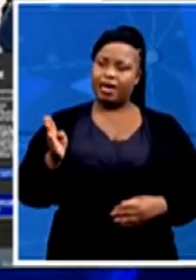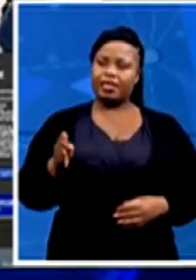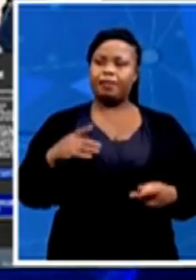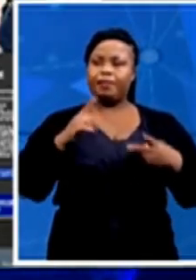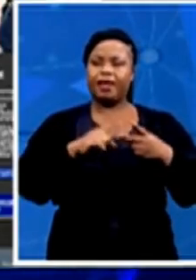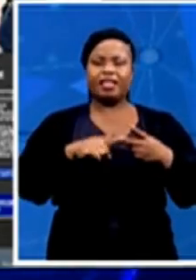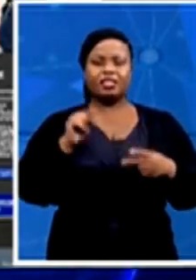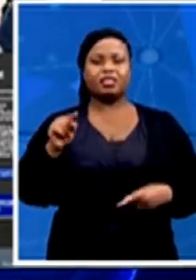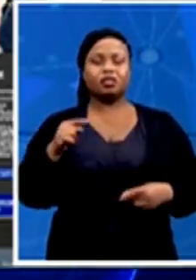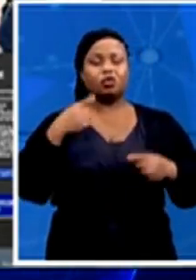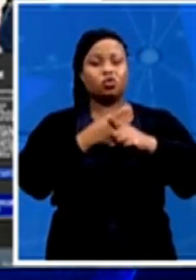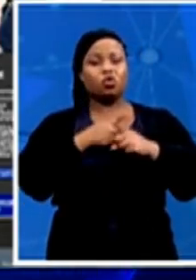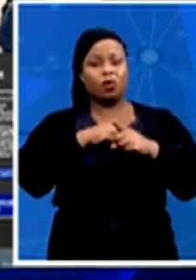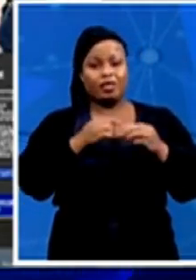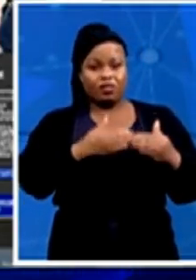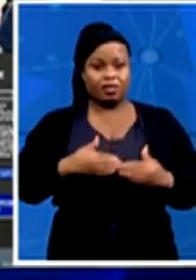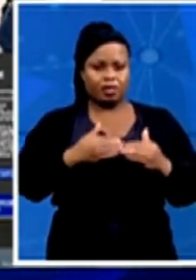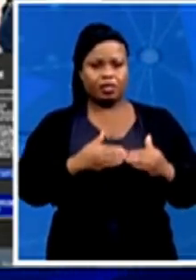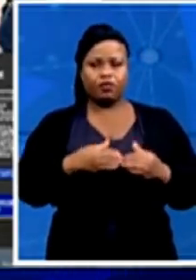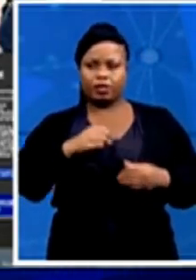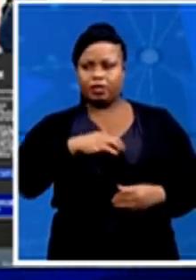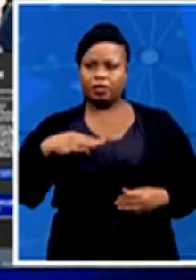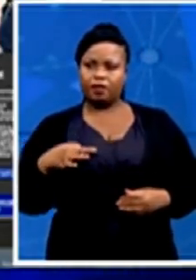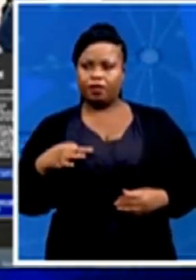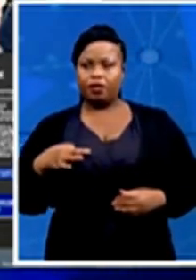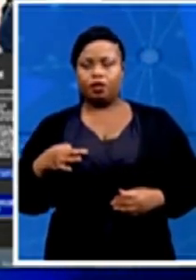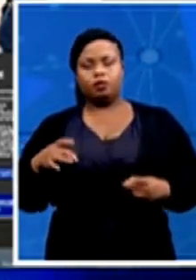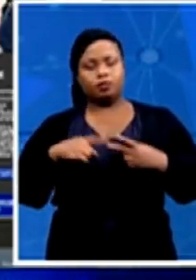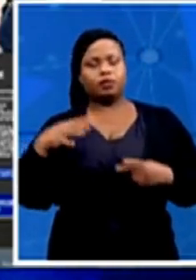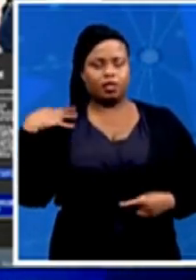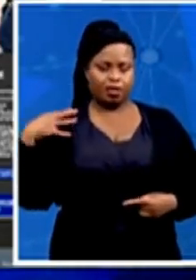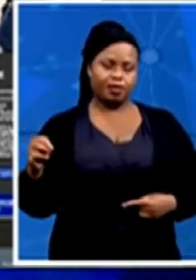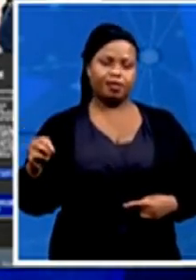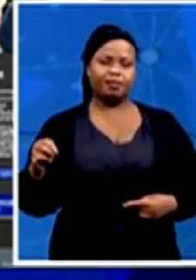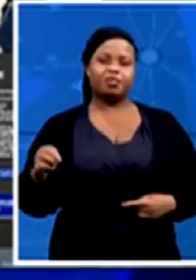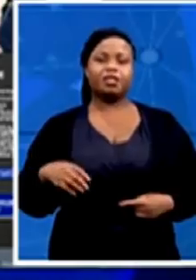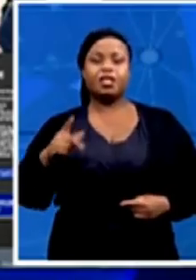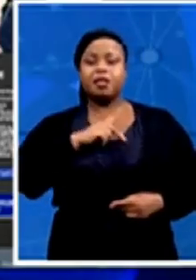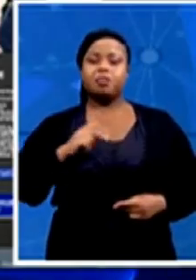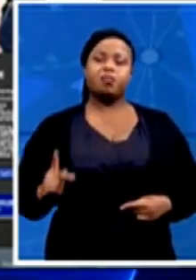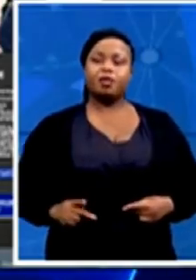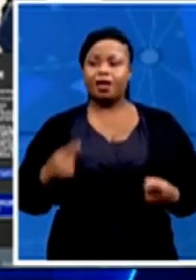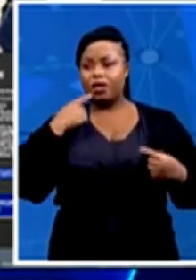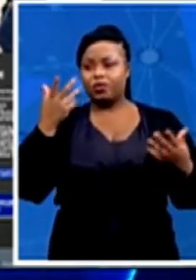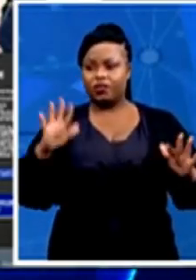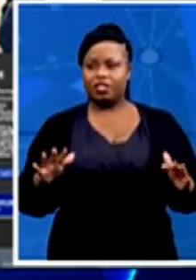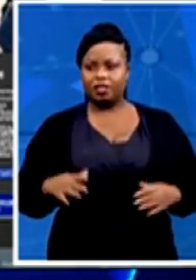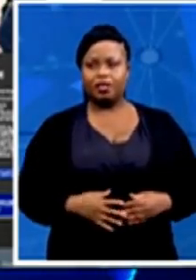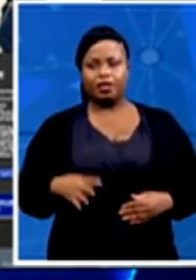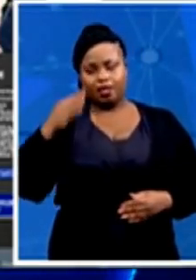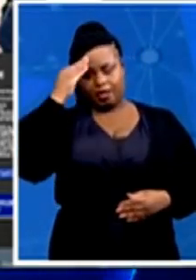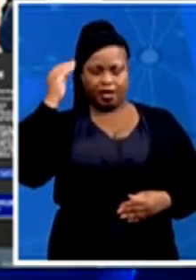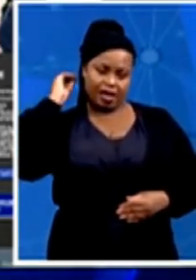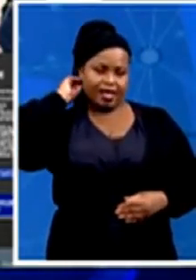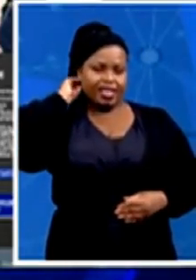a call that the Minister and the Premier made to you today, is really to be mindful that the same staff that's vaccinating and looking after COVID